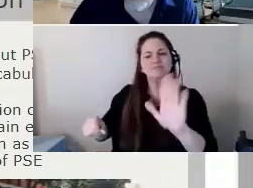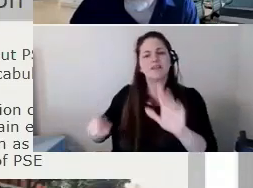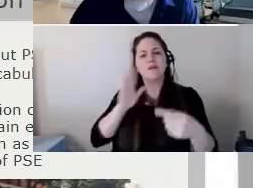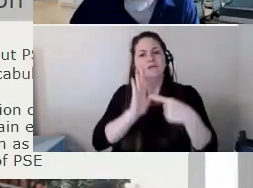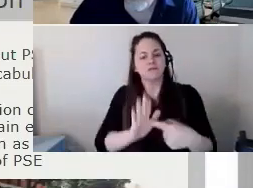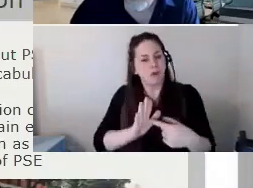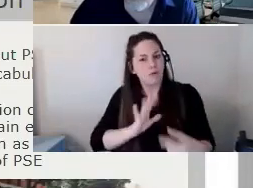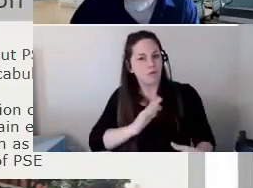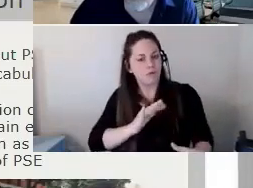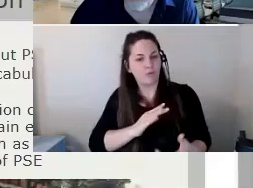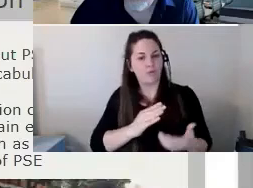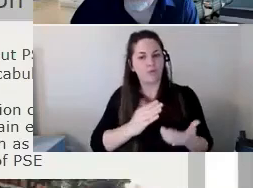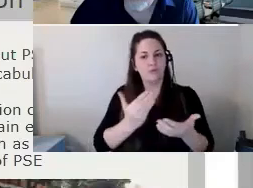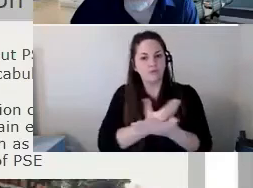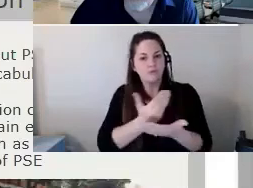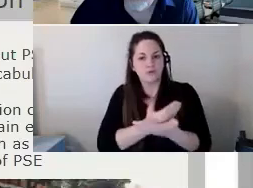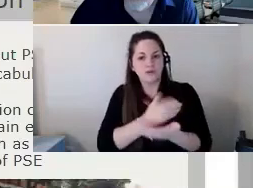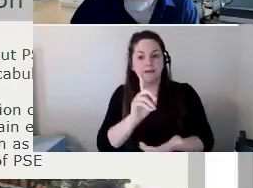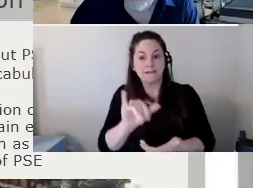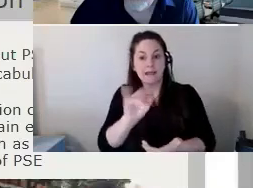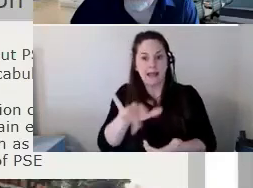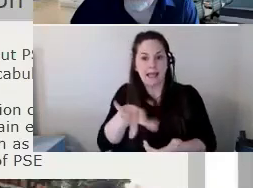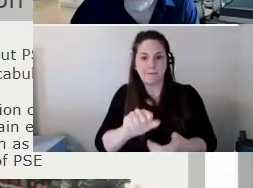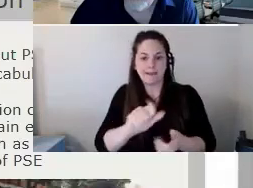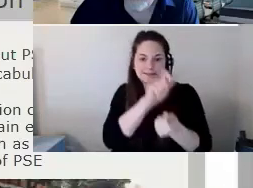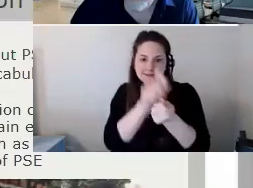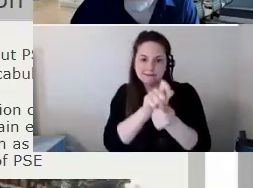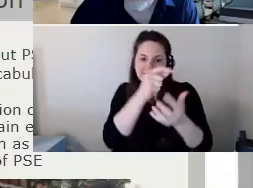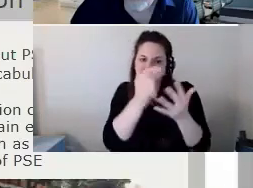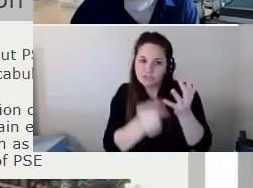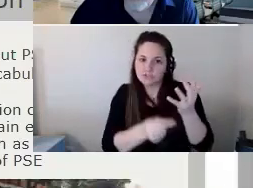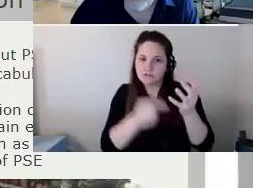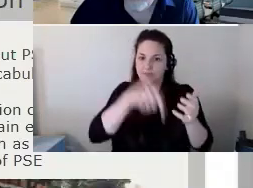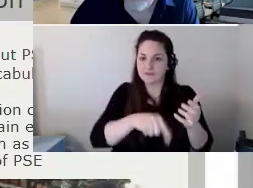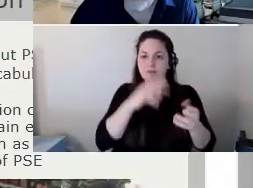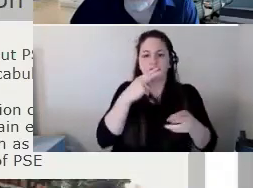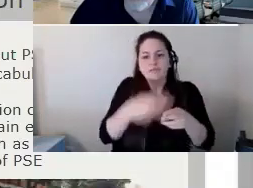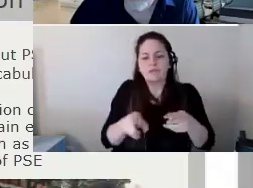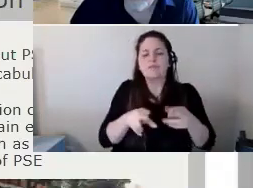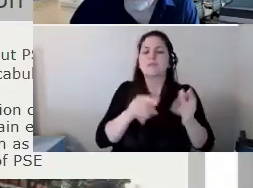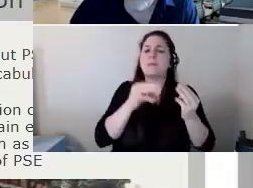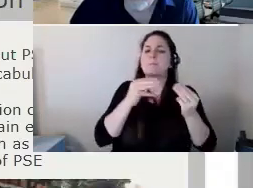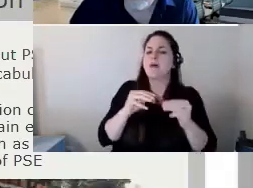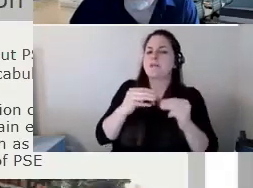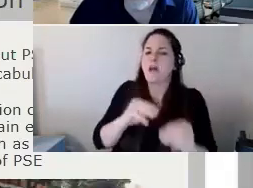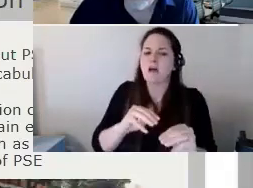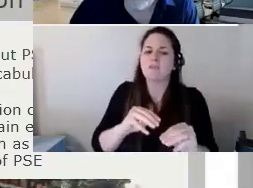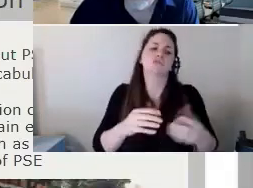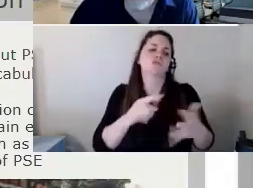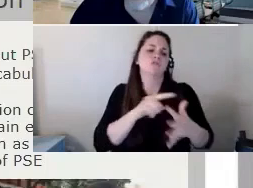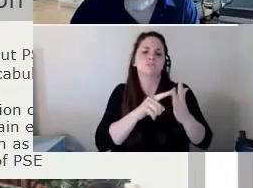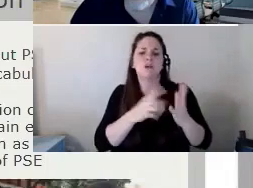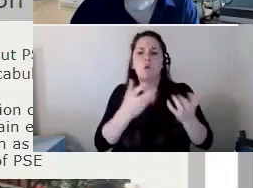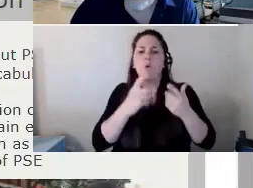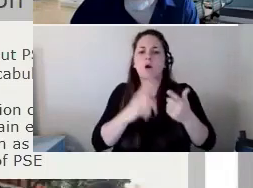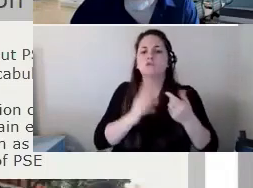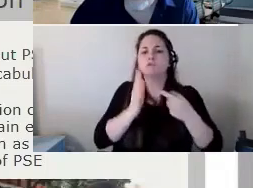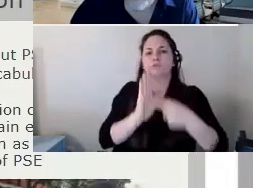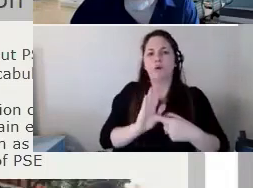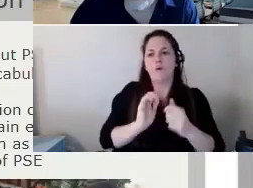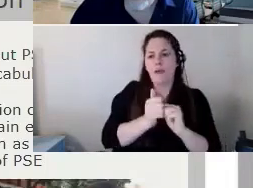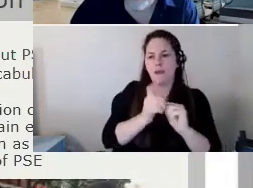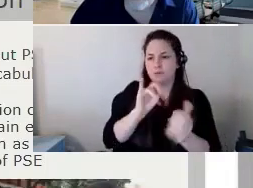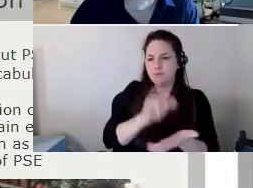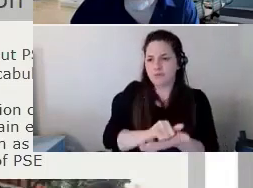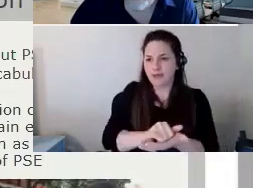of this research. I'd like to, if you're interested, I'd like to overview briefly the methodology, and you'll want to calibrate how you do that. Just